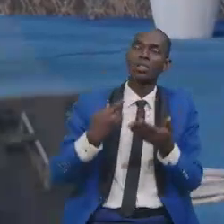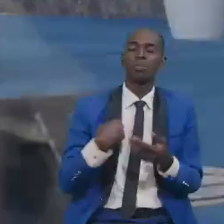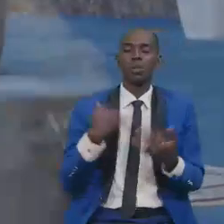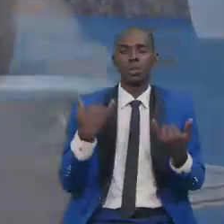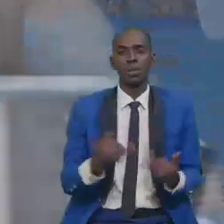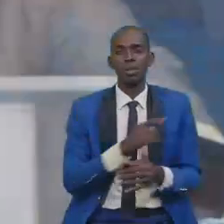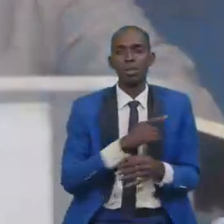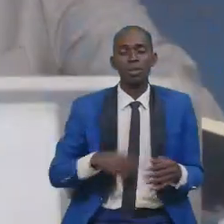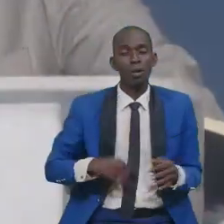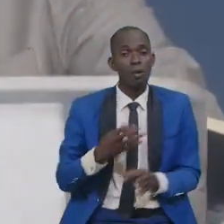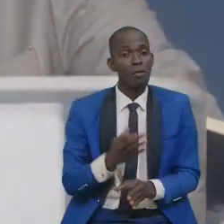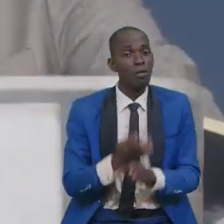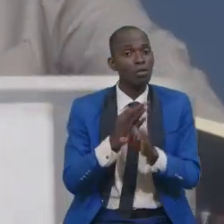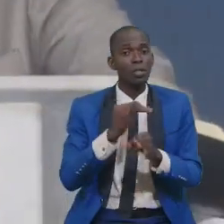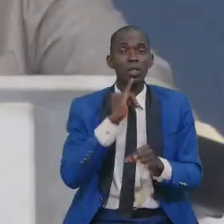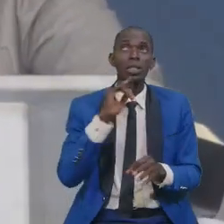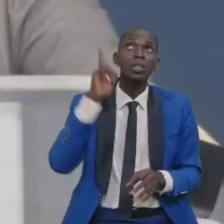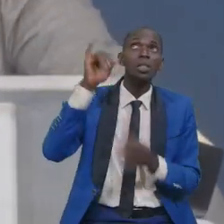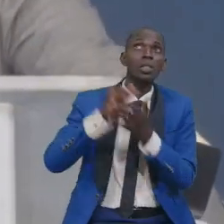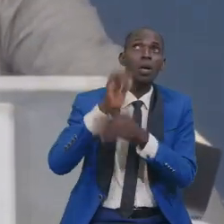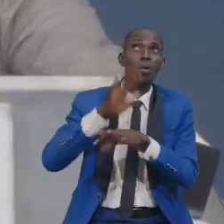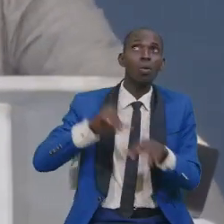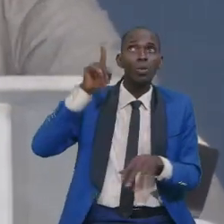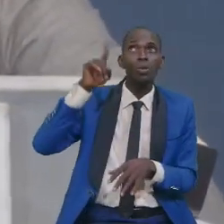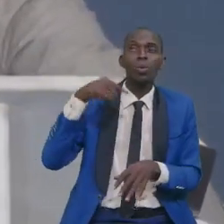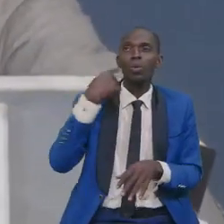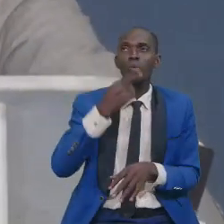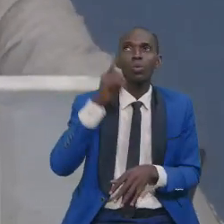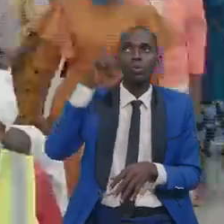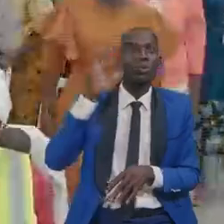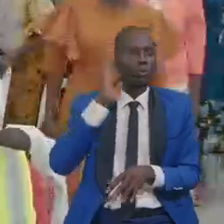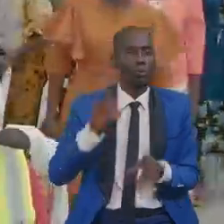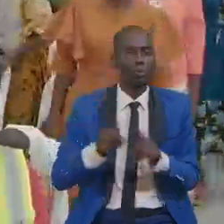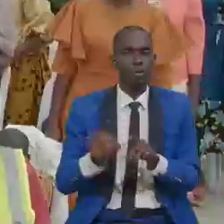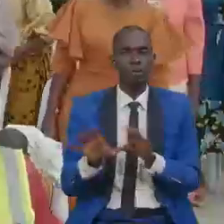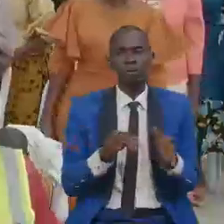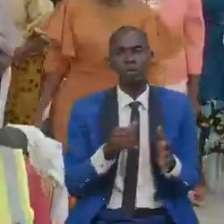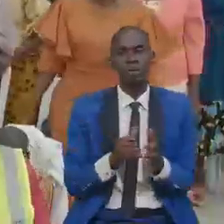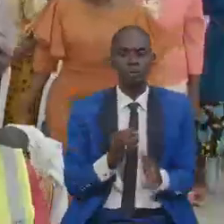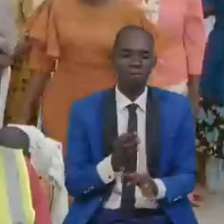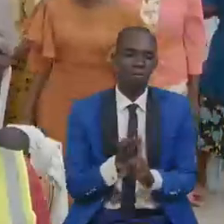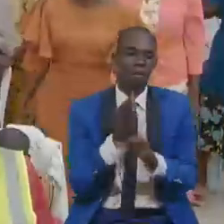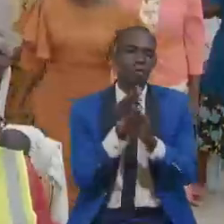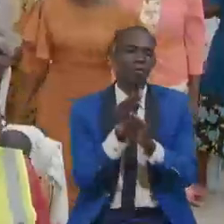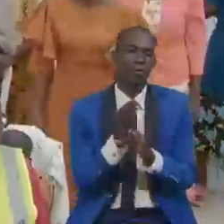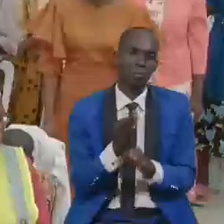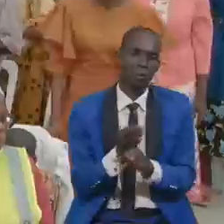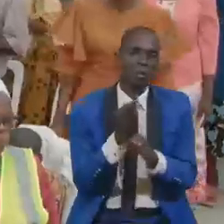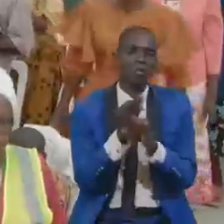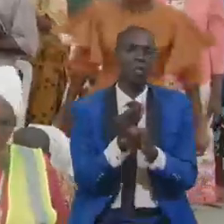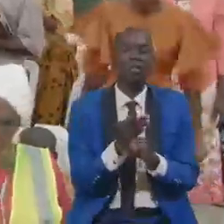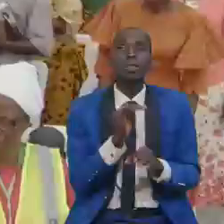Faithfully see that call at you who also will do it faithful faithful faithful is